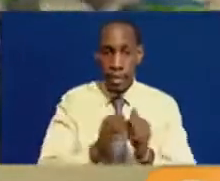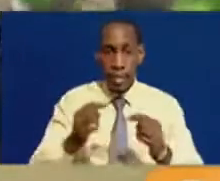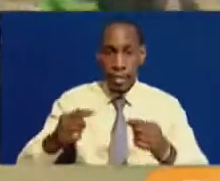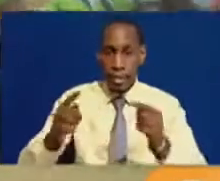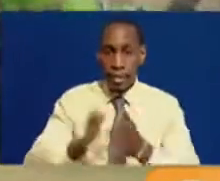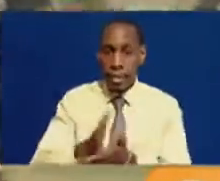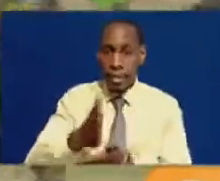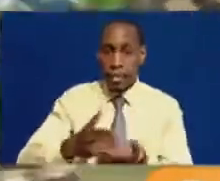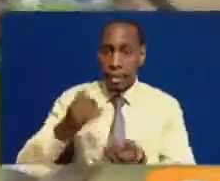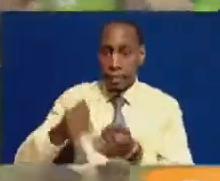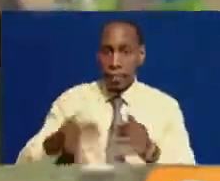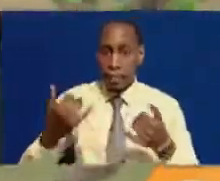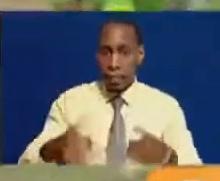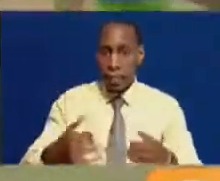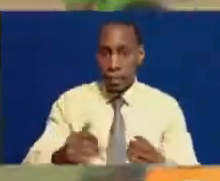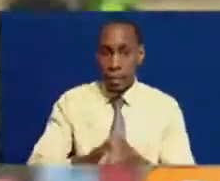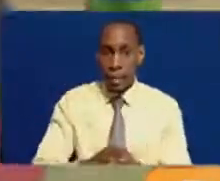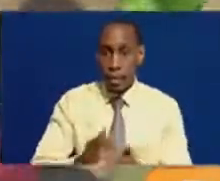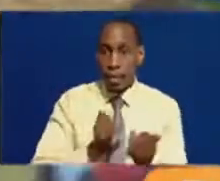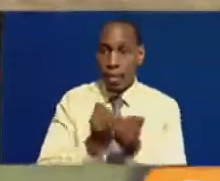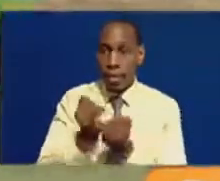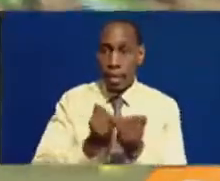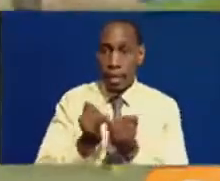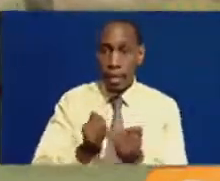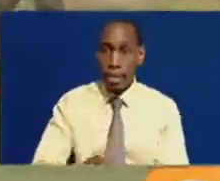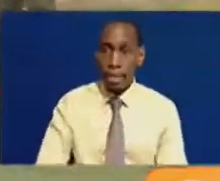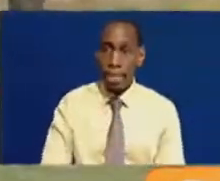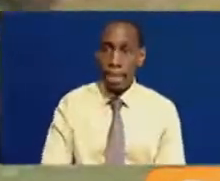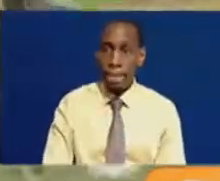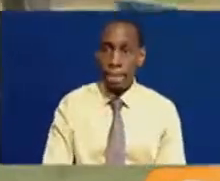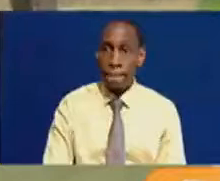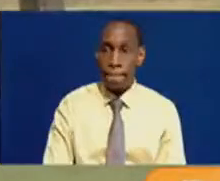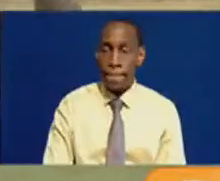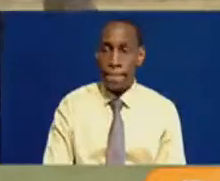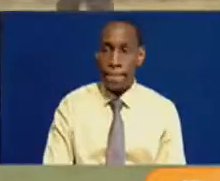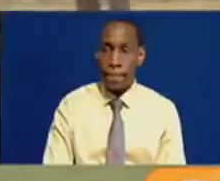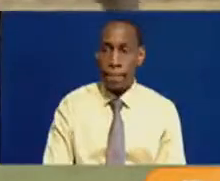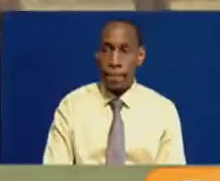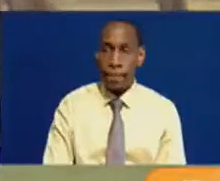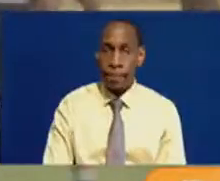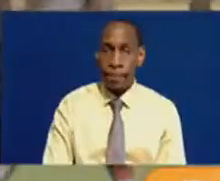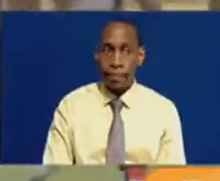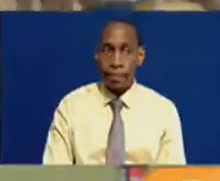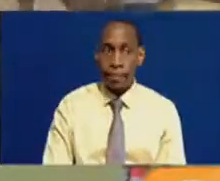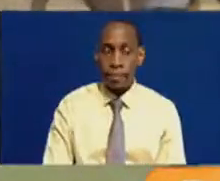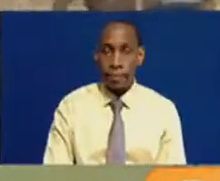The semi-finals will be played on Saturday.